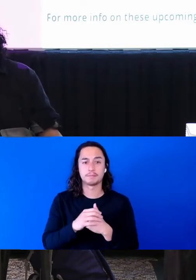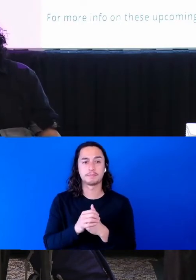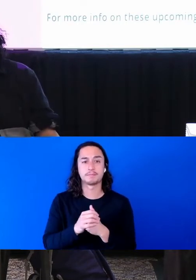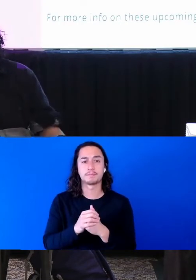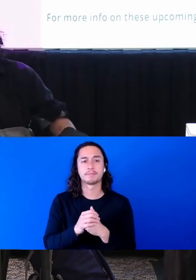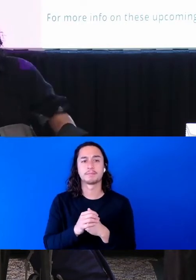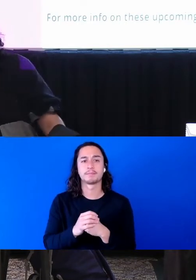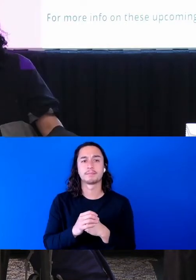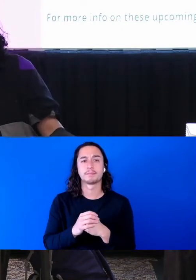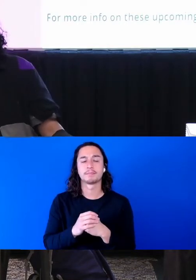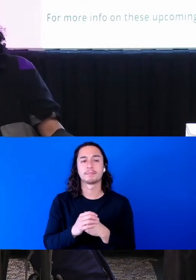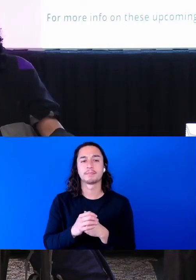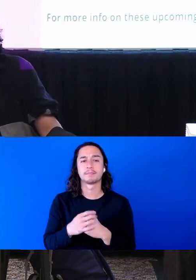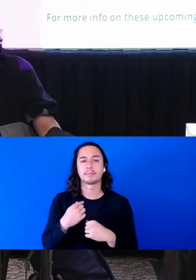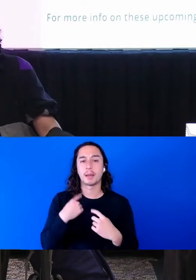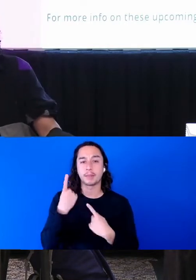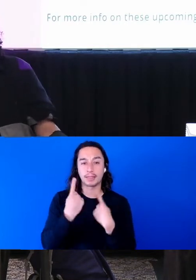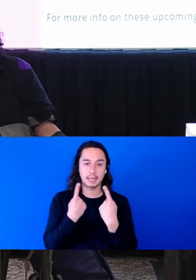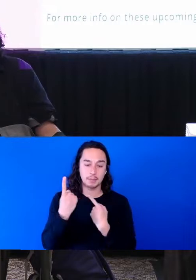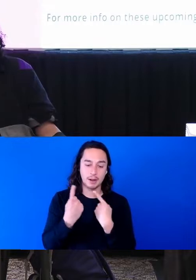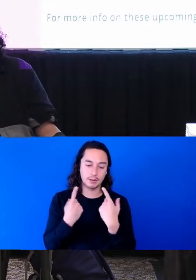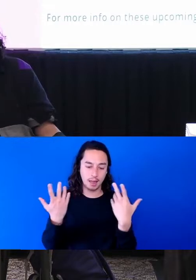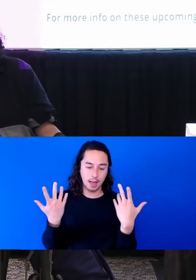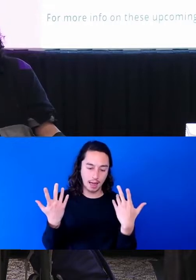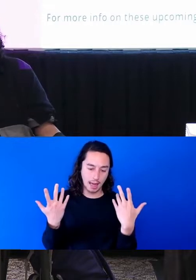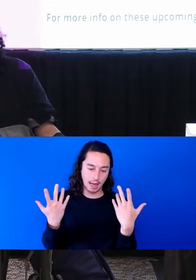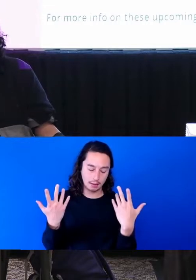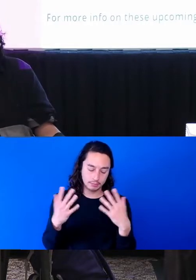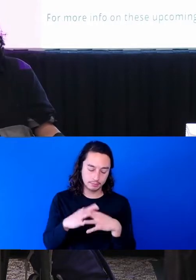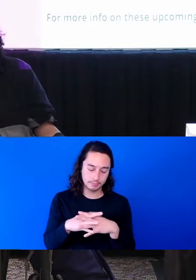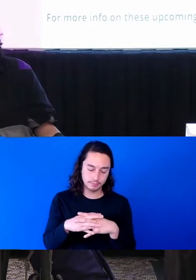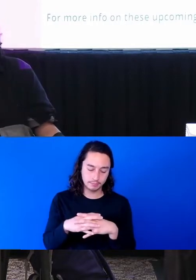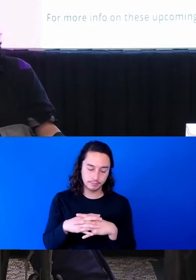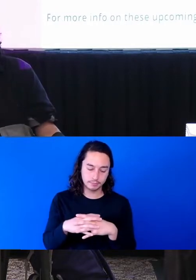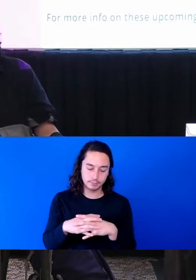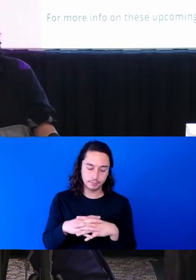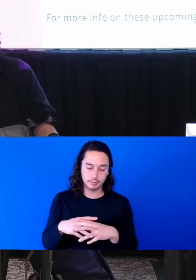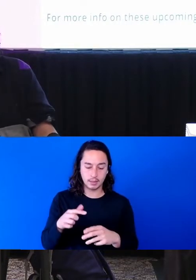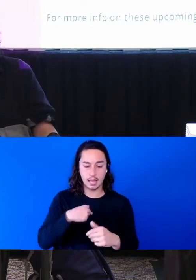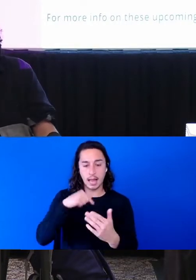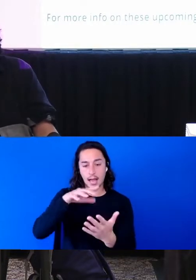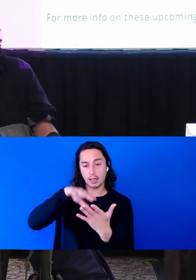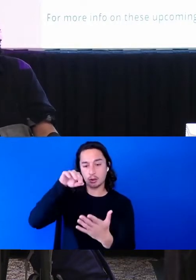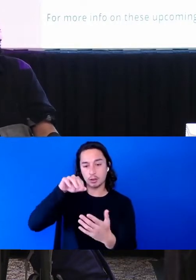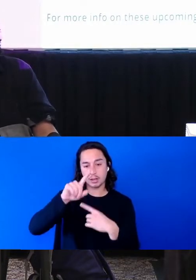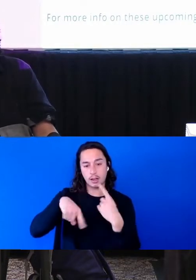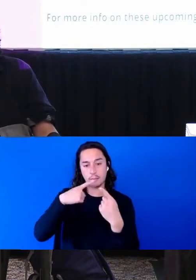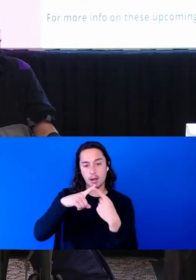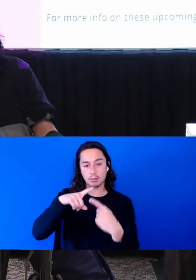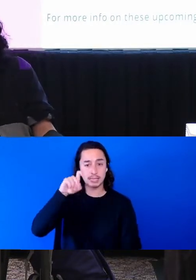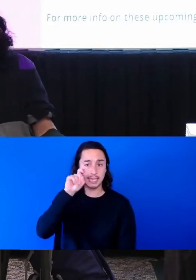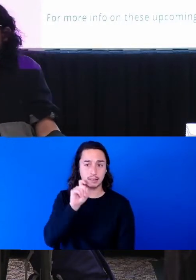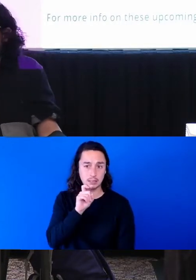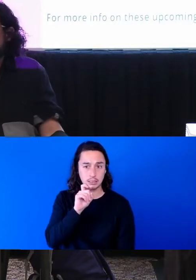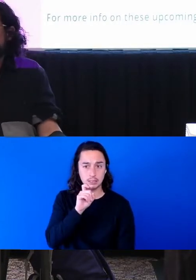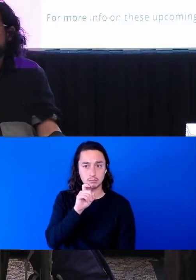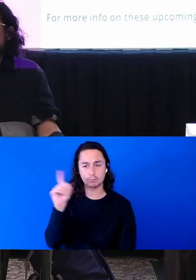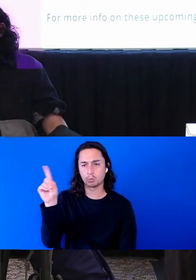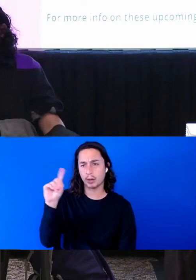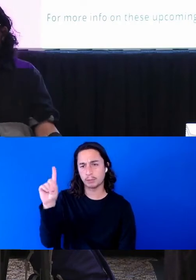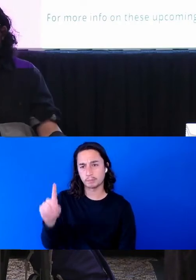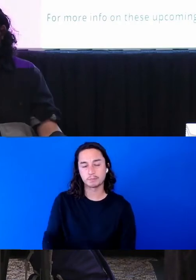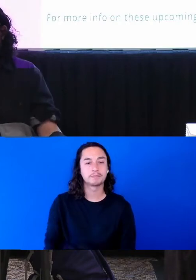this is what I've been thinking about. Where did I learn about sex? And when I think about it, most of the